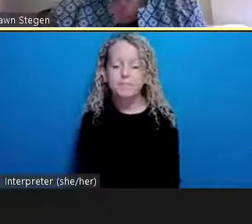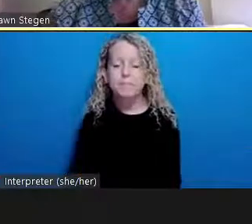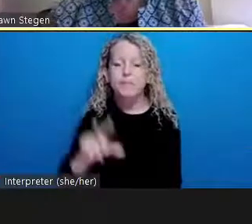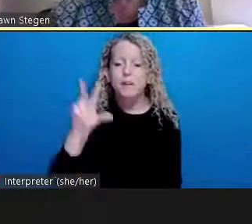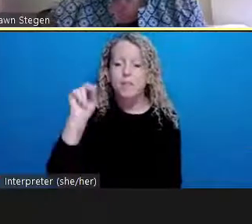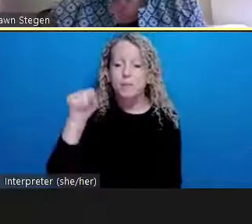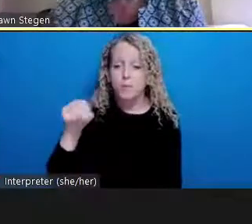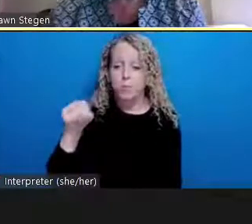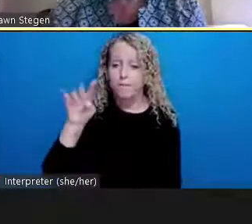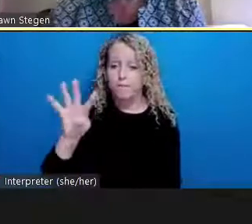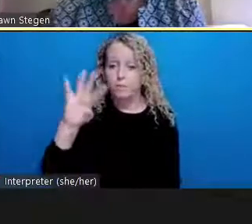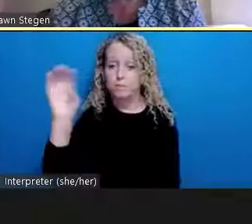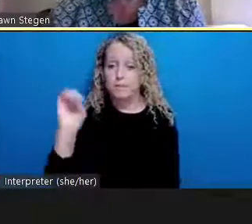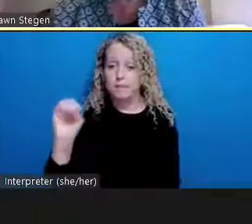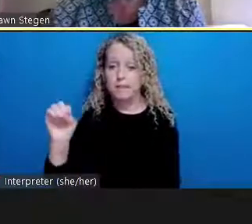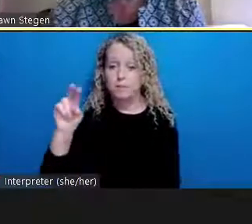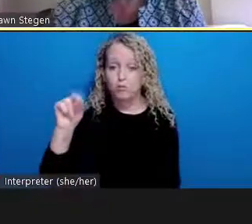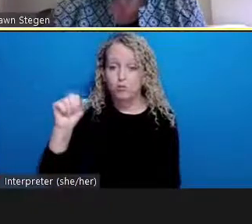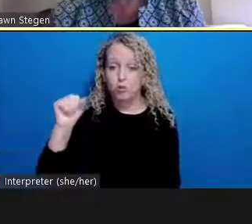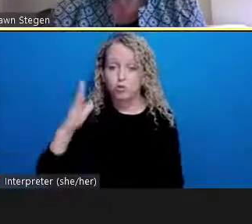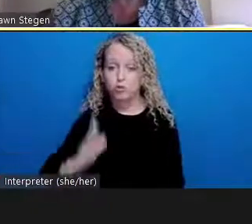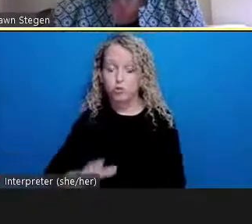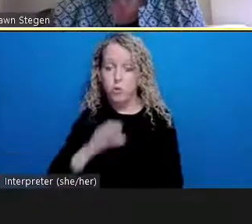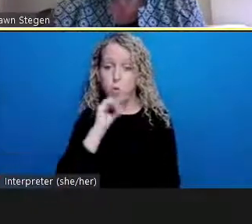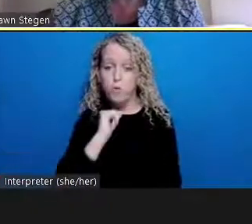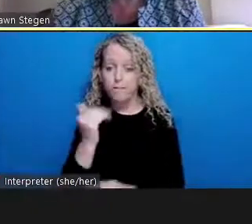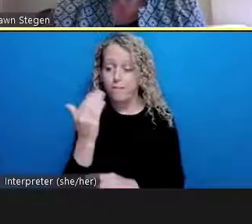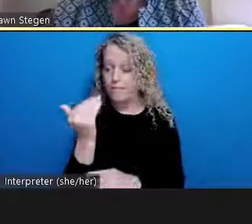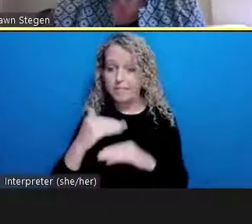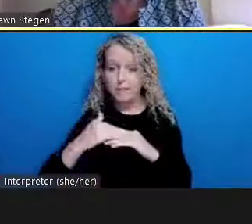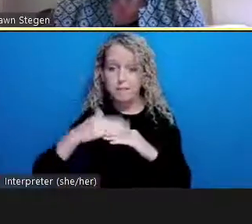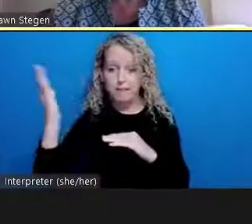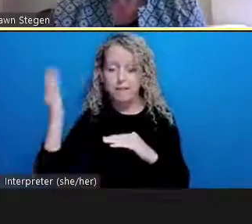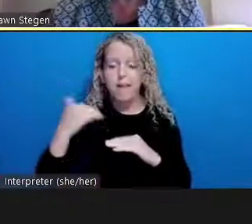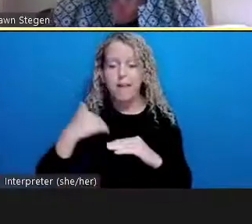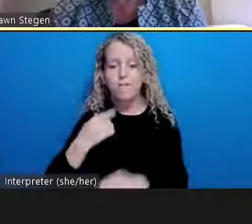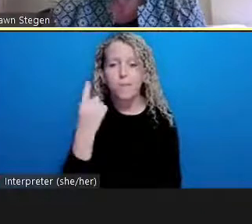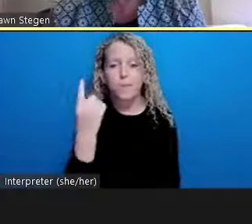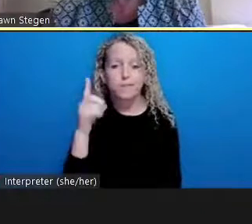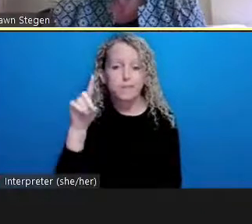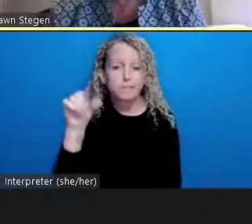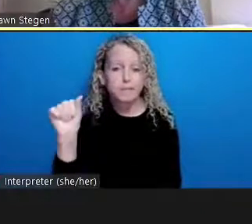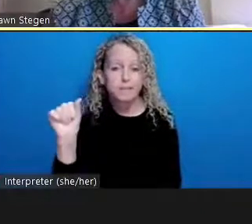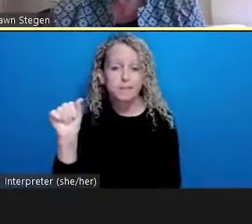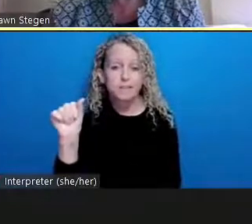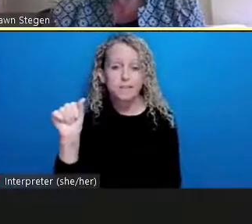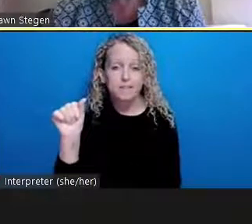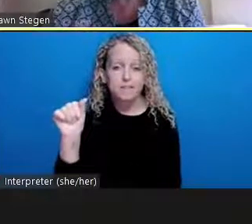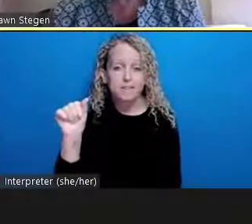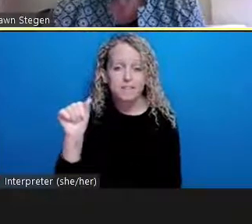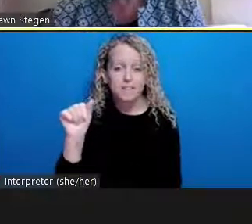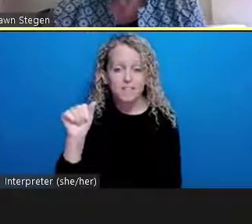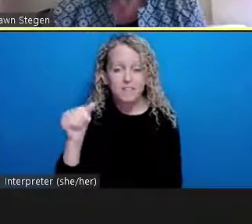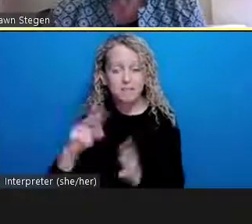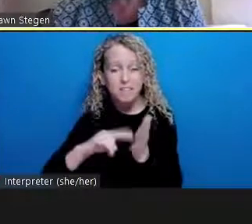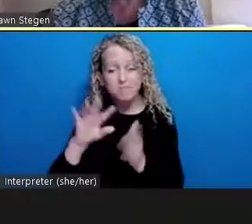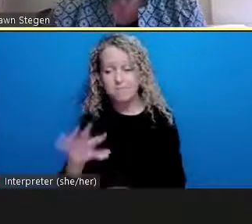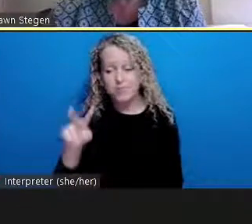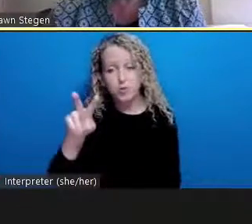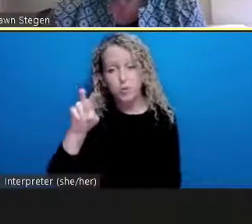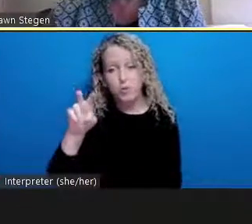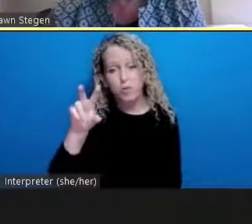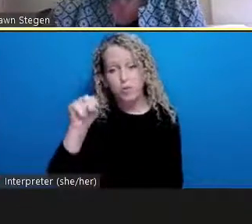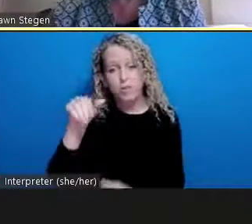30.4% of Nova Scotians 15 years and older have at least one disability. That's almost 230,000